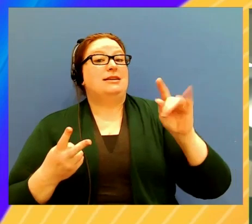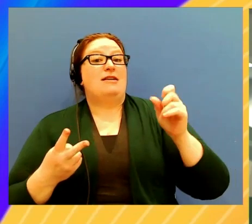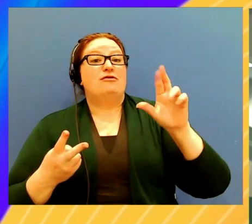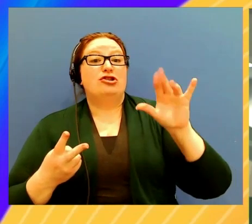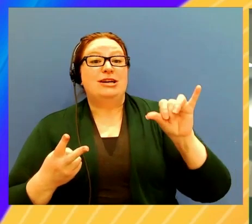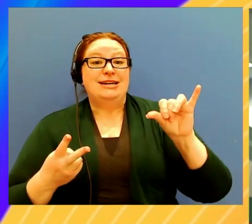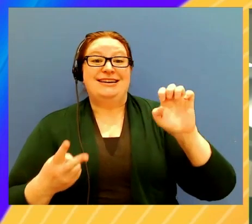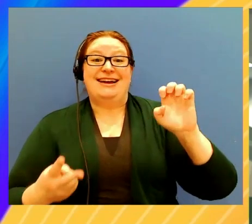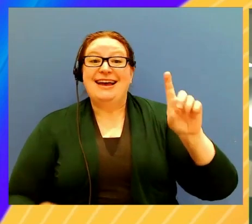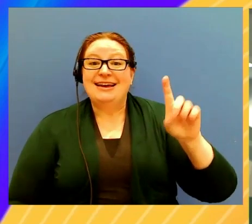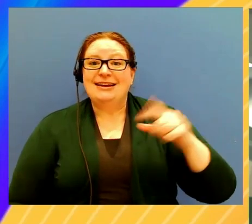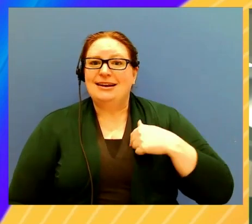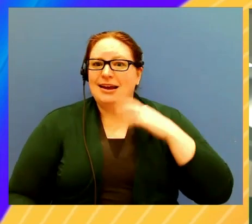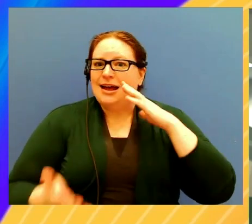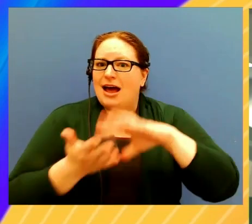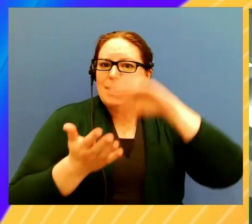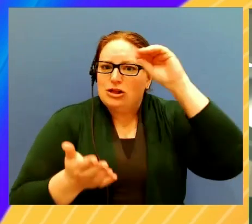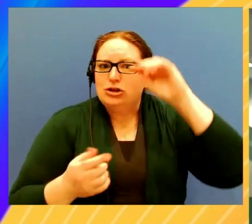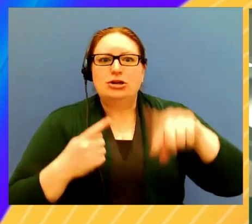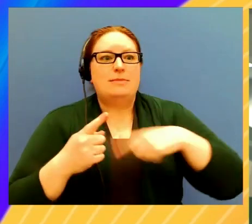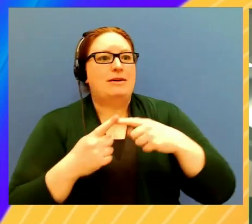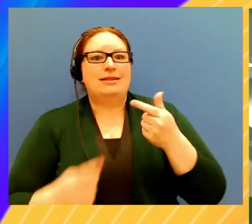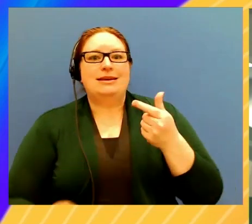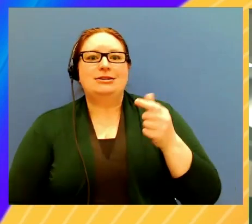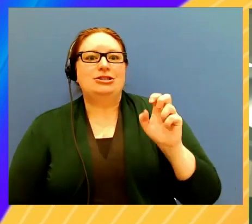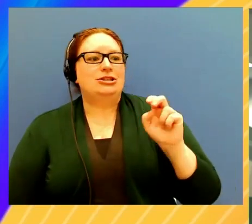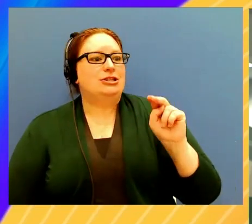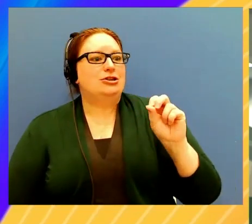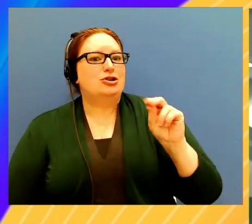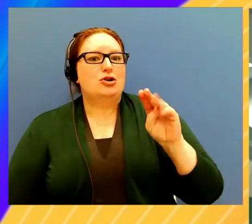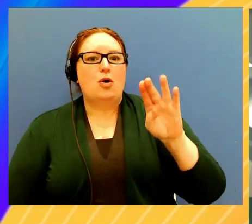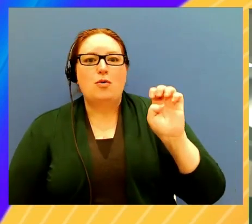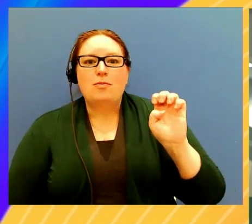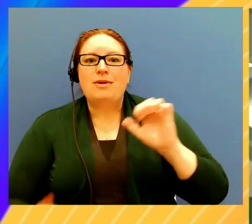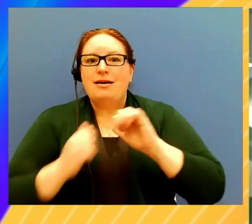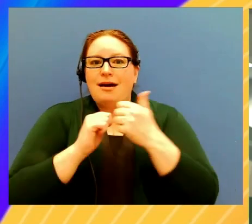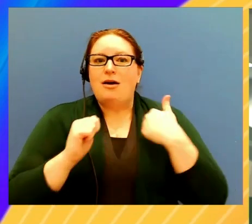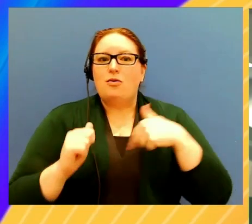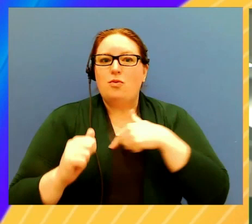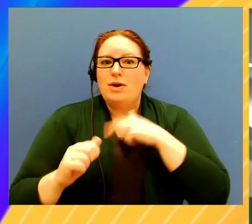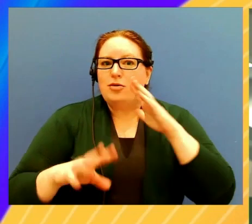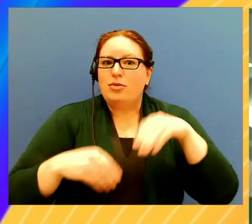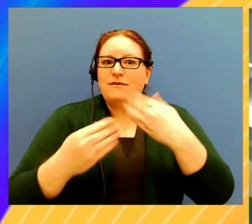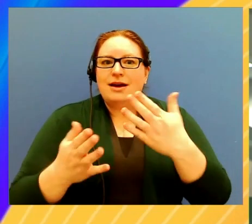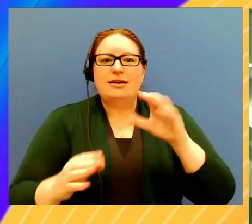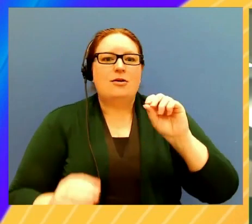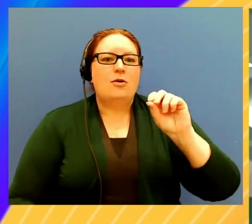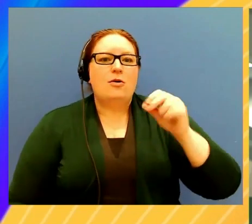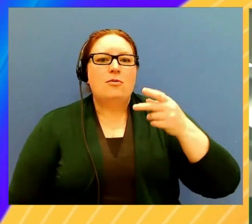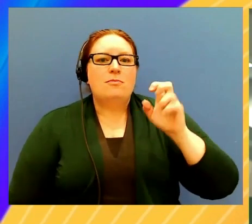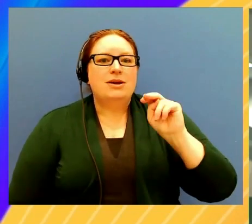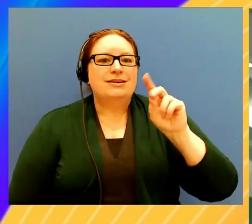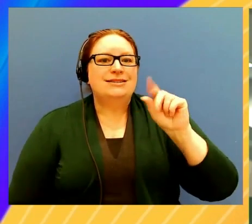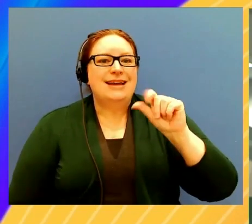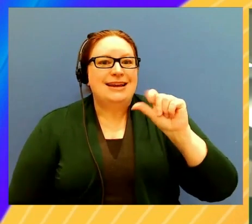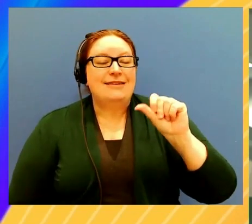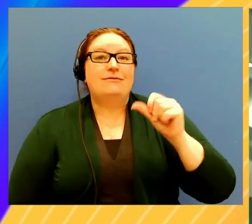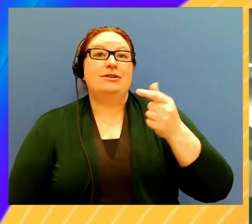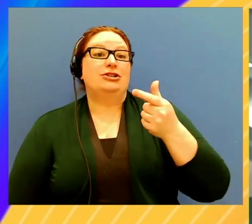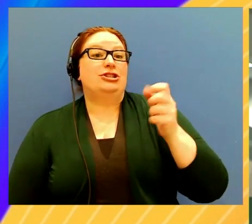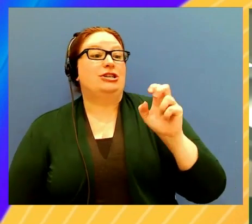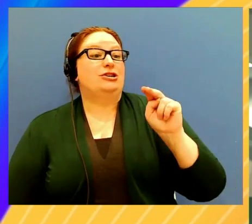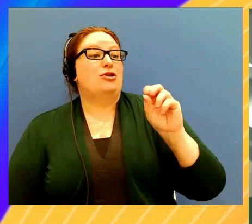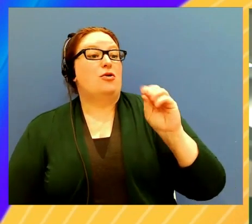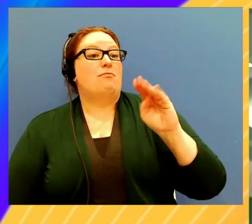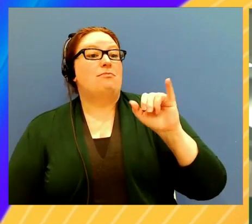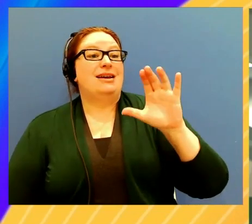learned a lot about the human genome and how we're providing open data for genomics through Amazon Onomics. And I